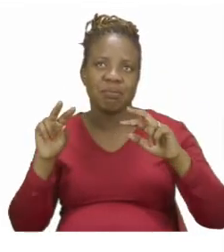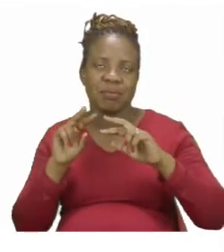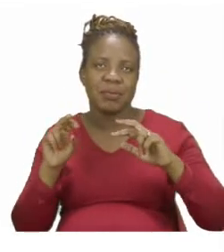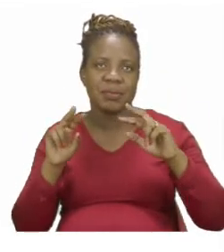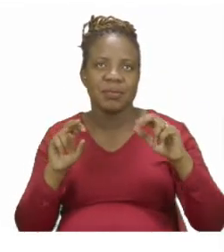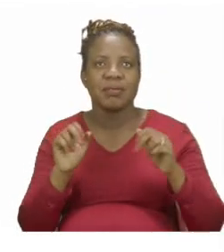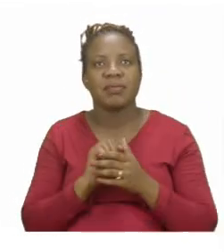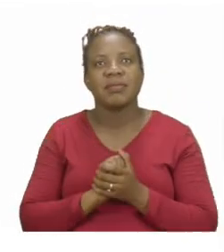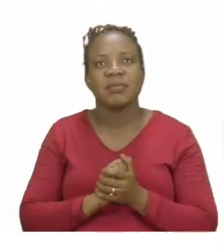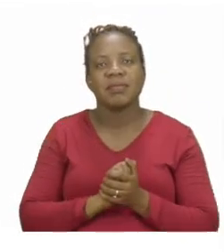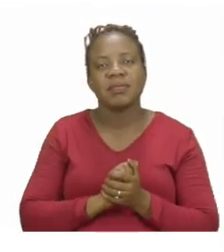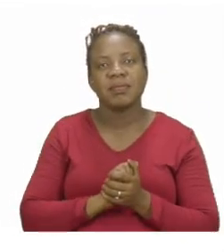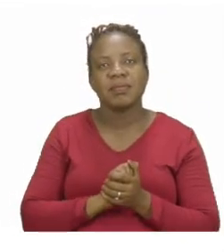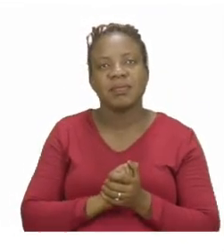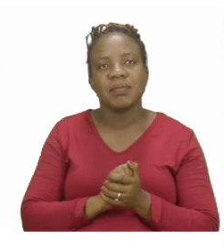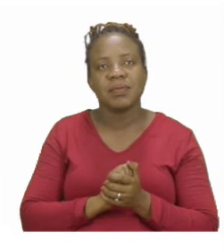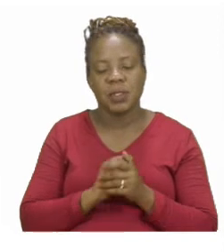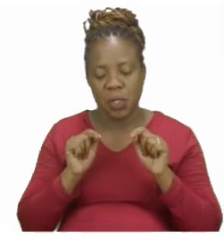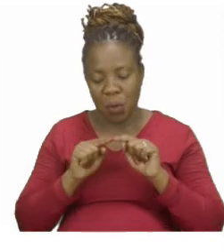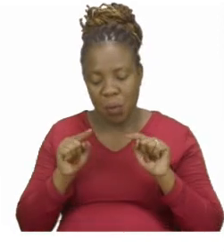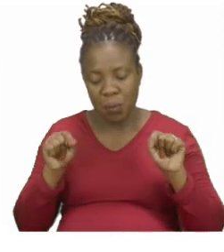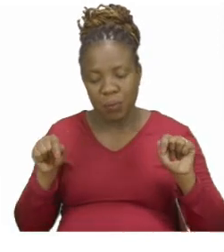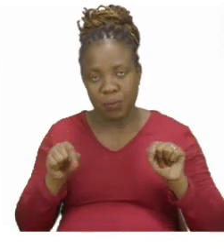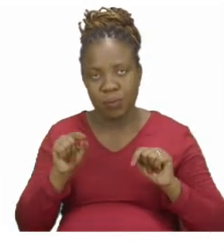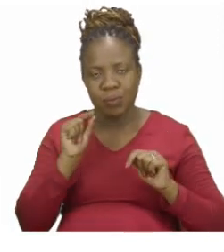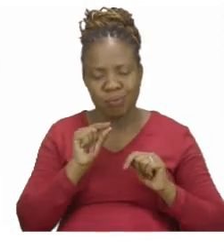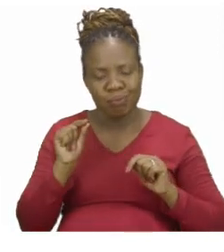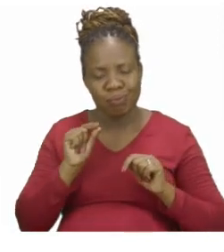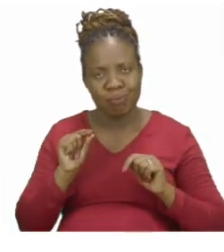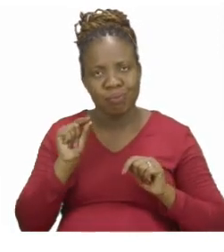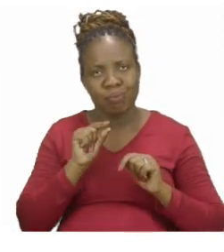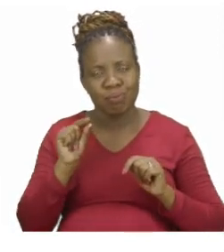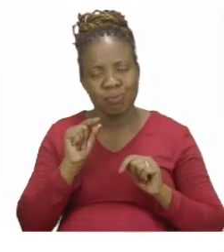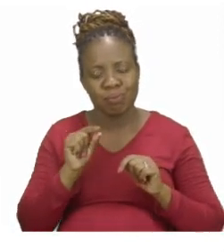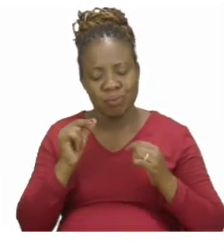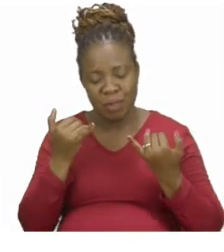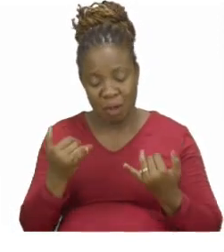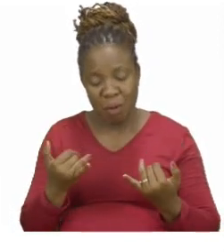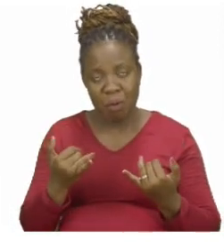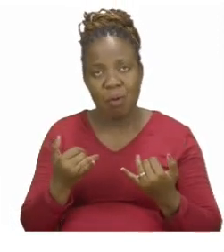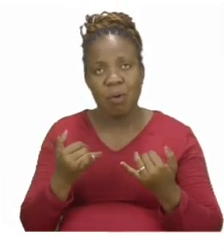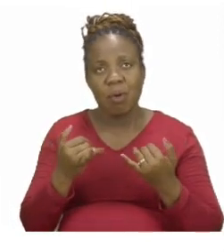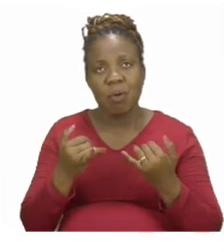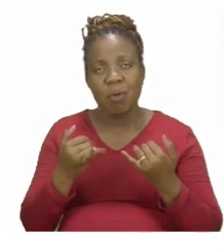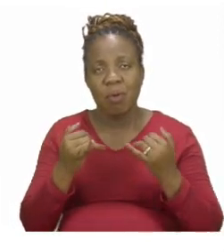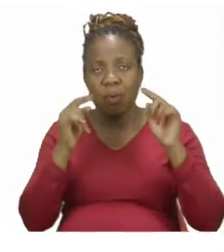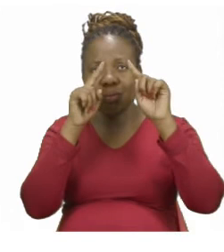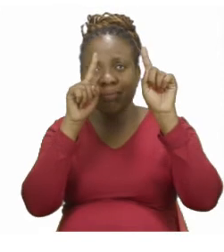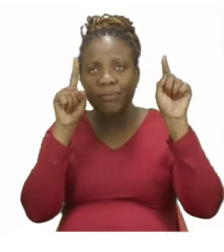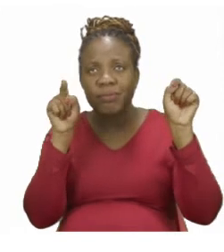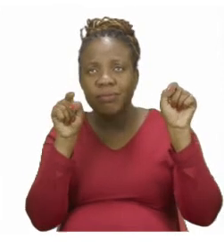to do with a little bit of phonics as well. So here we are going to do the